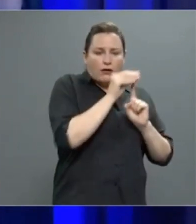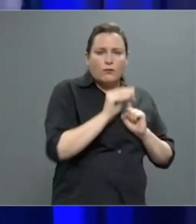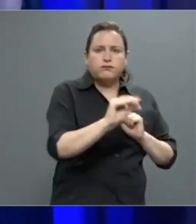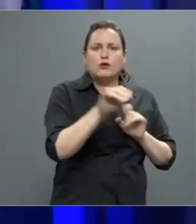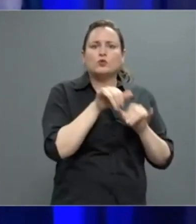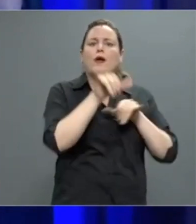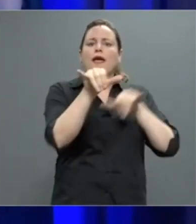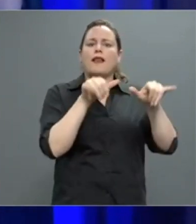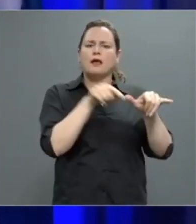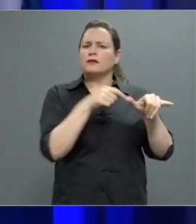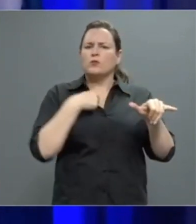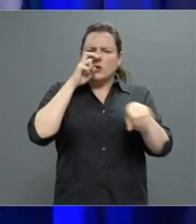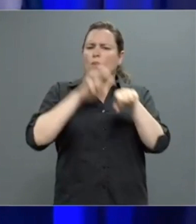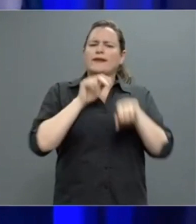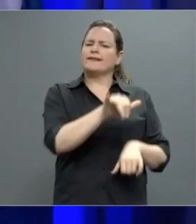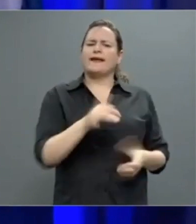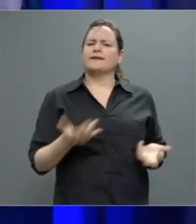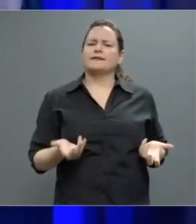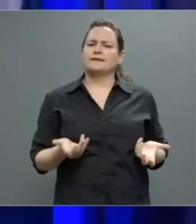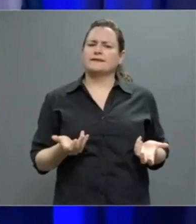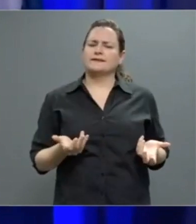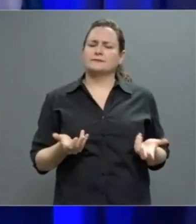need.